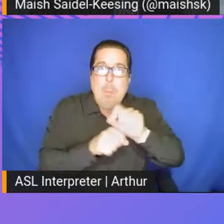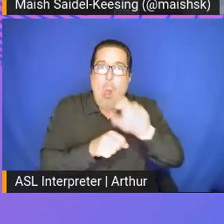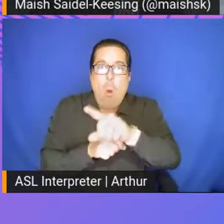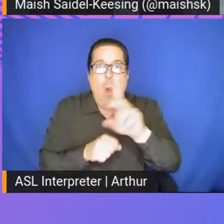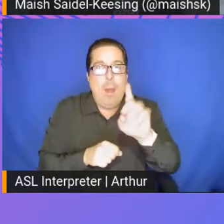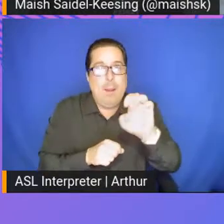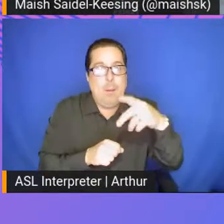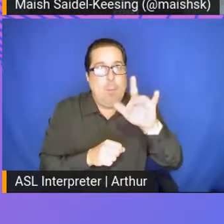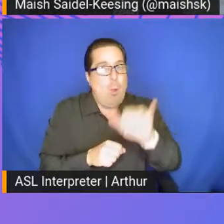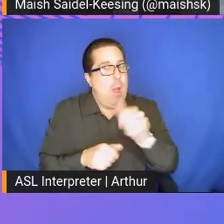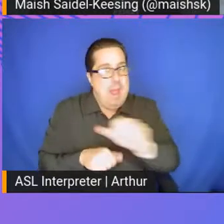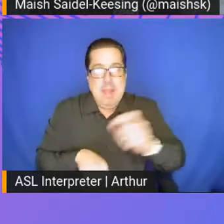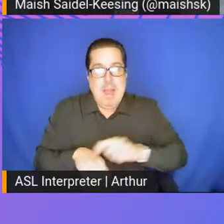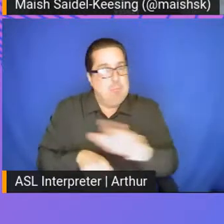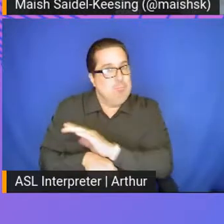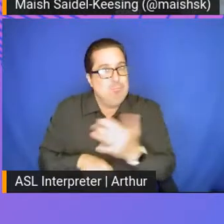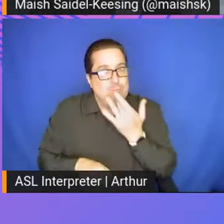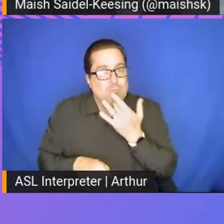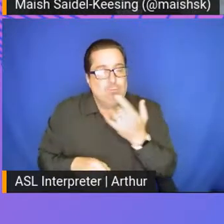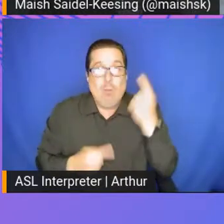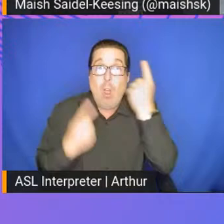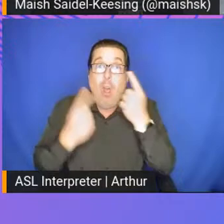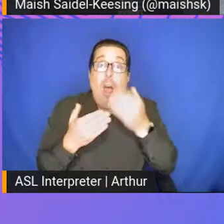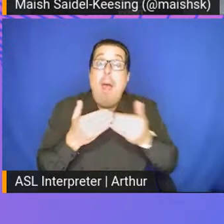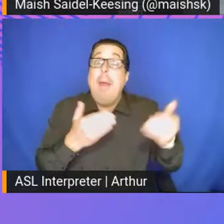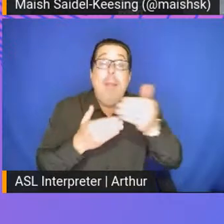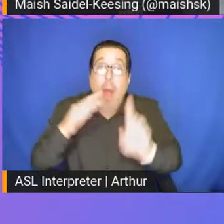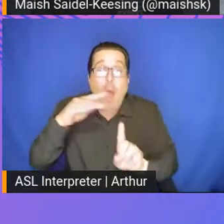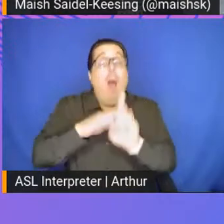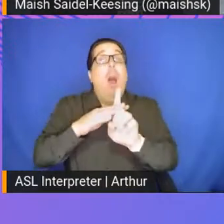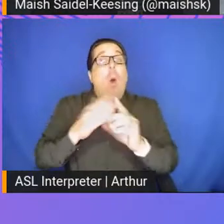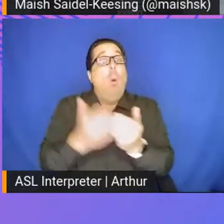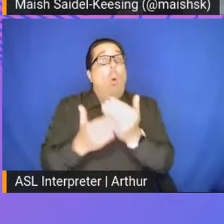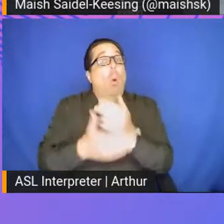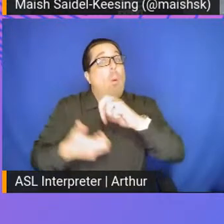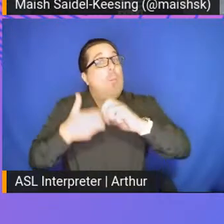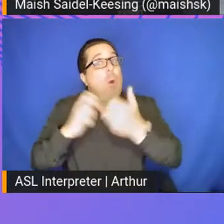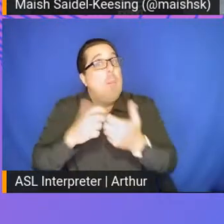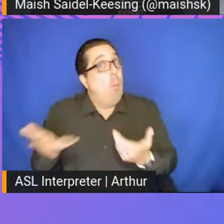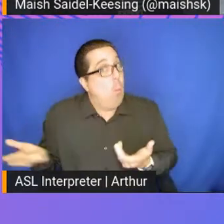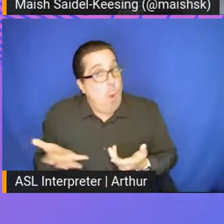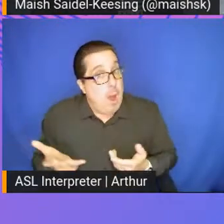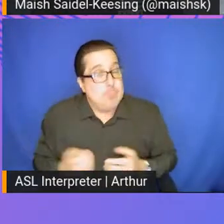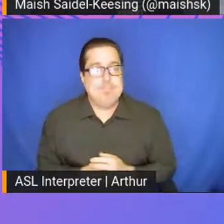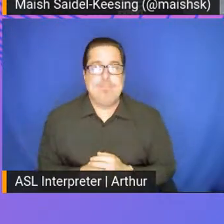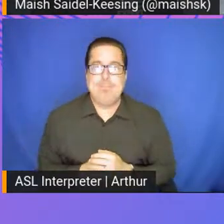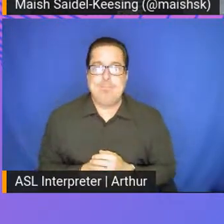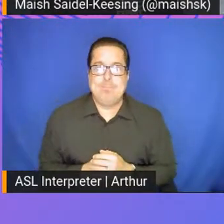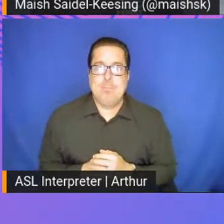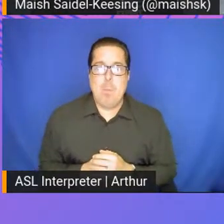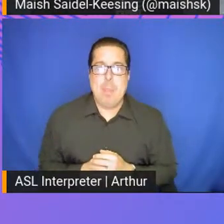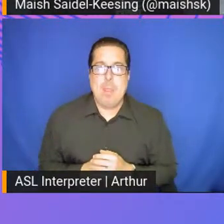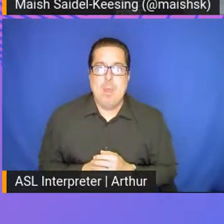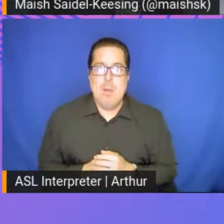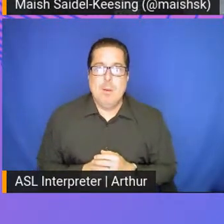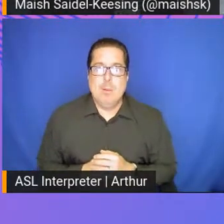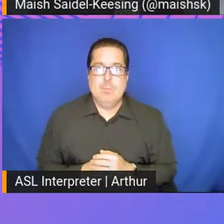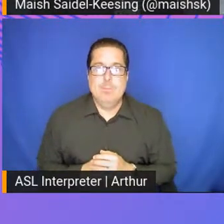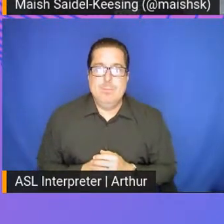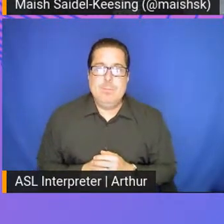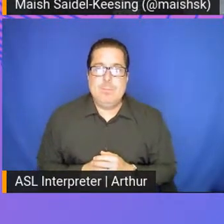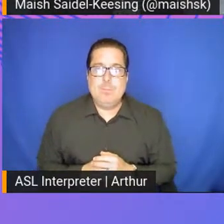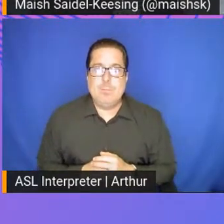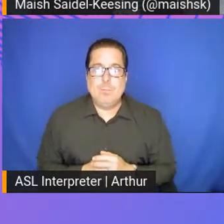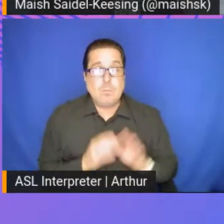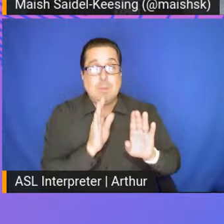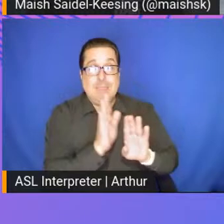that brought about the next problem for us. The next problem was that